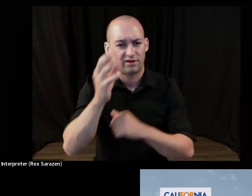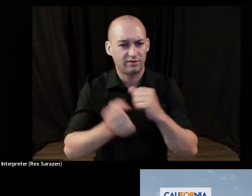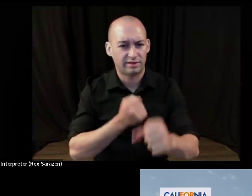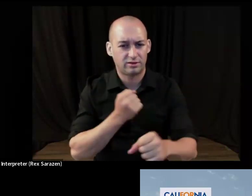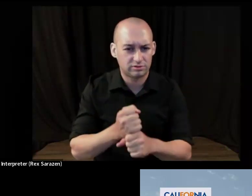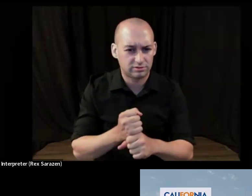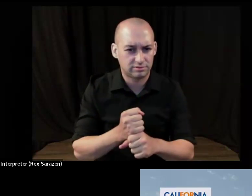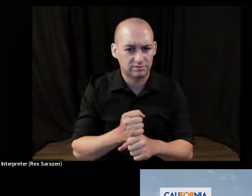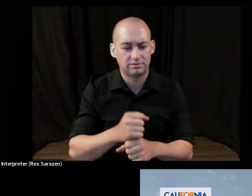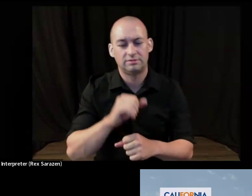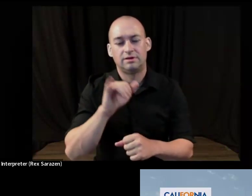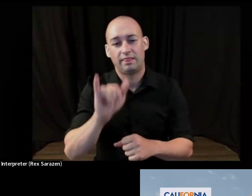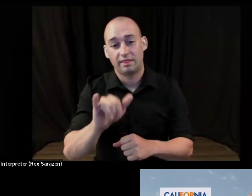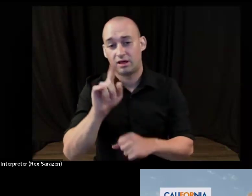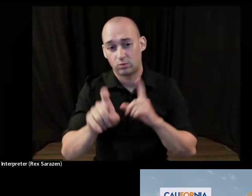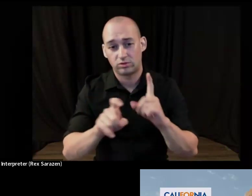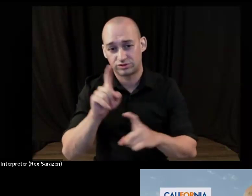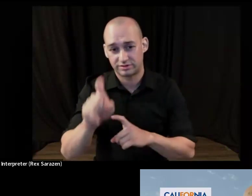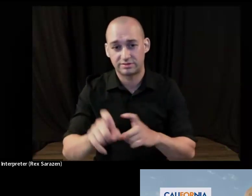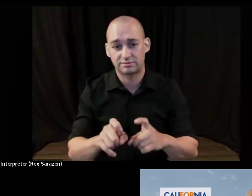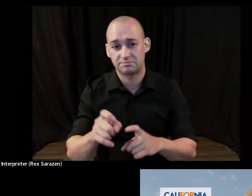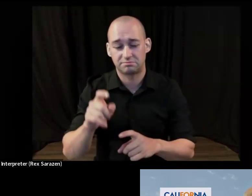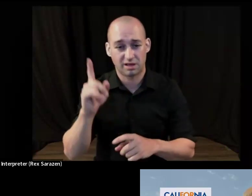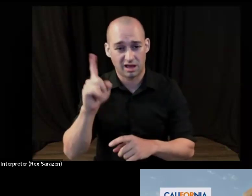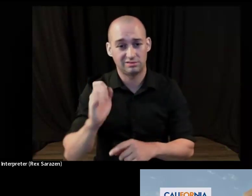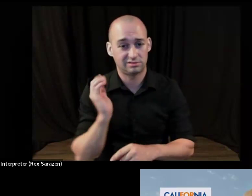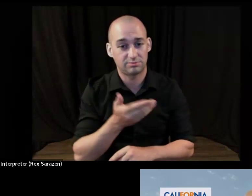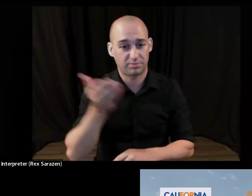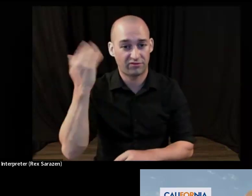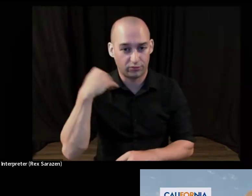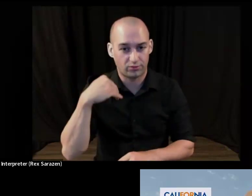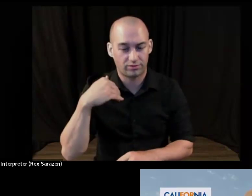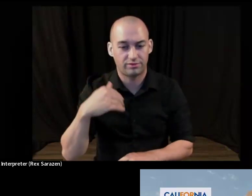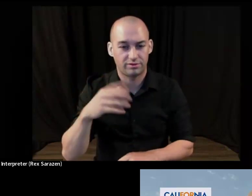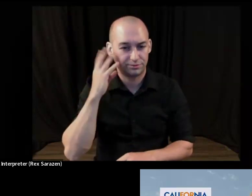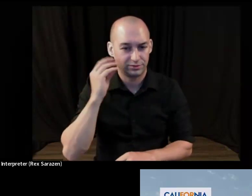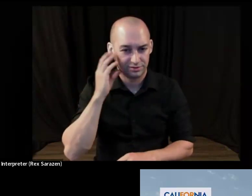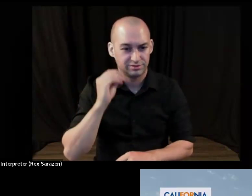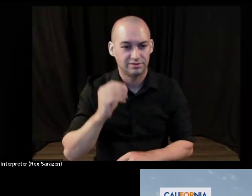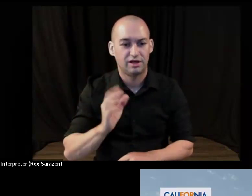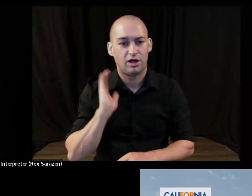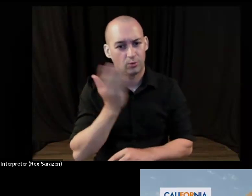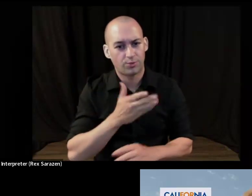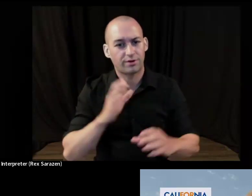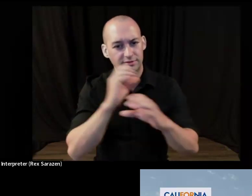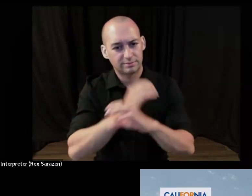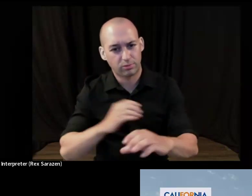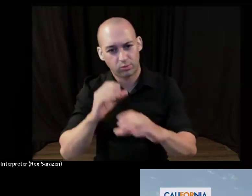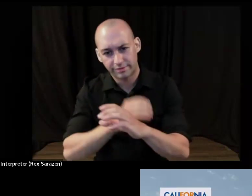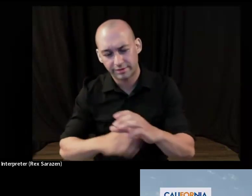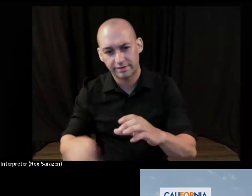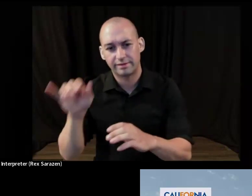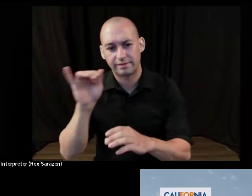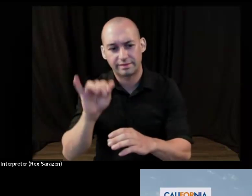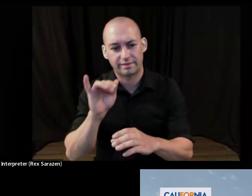It's a question that's been asked of us, Bruce, so thank you for asking it. We're exploring that. We've, are